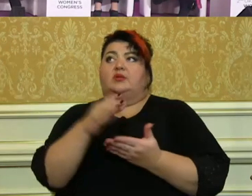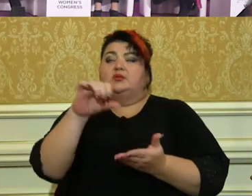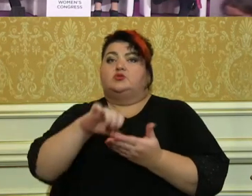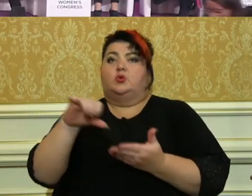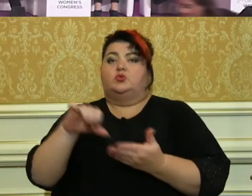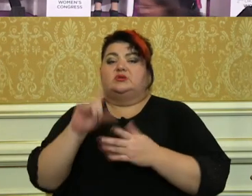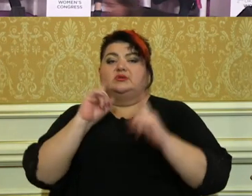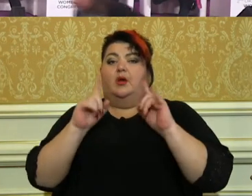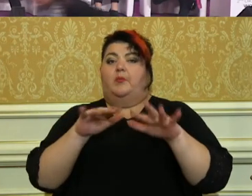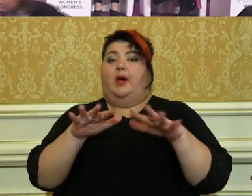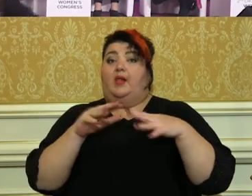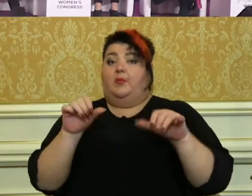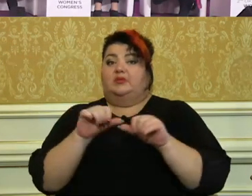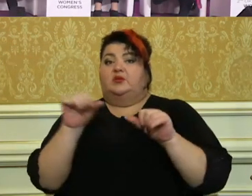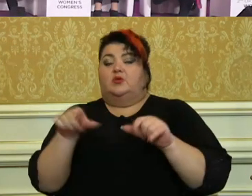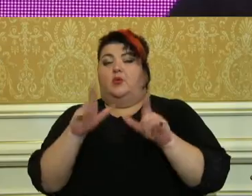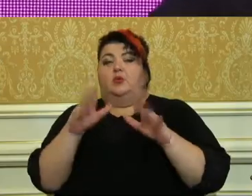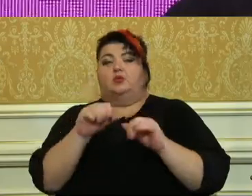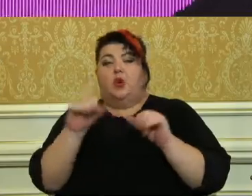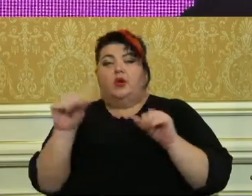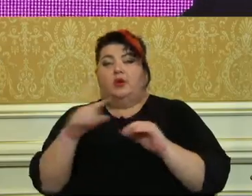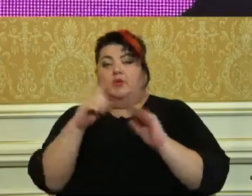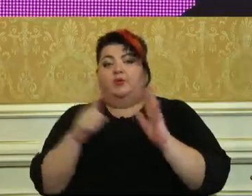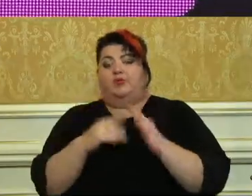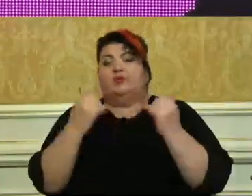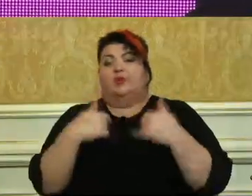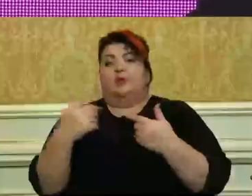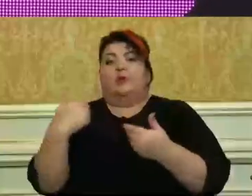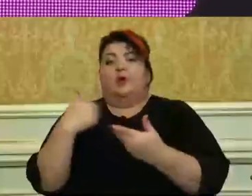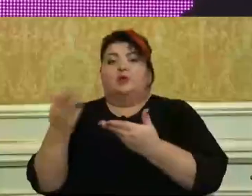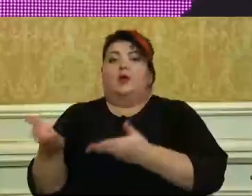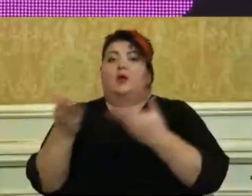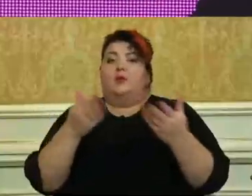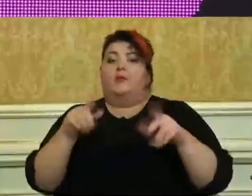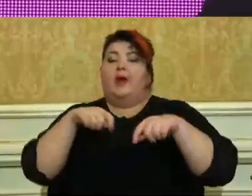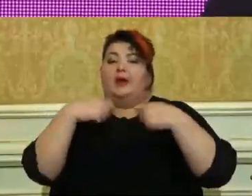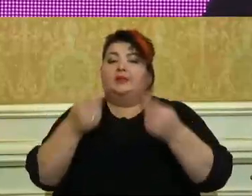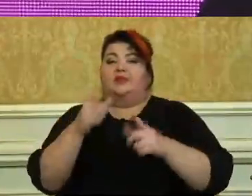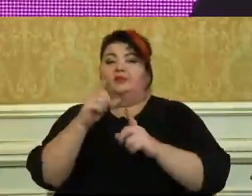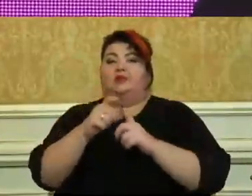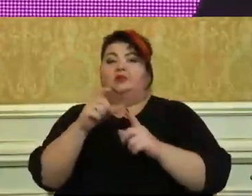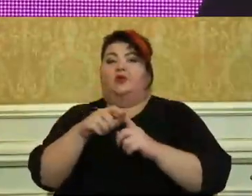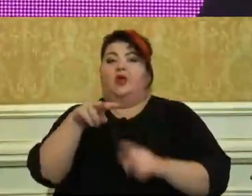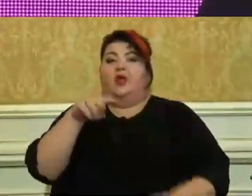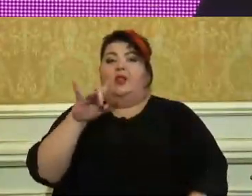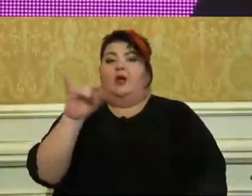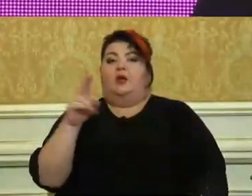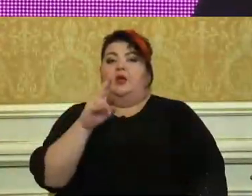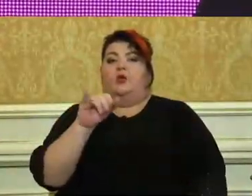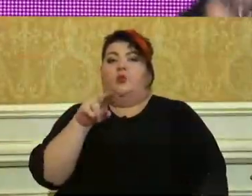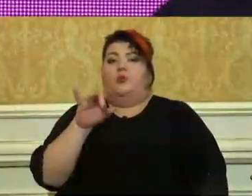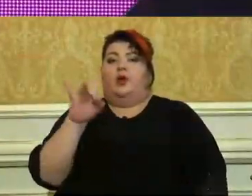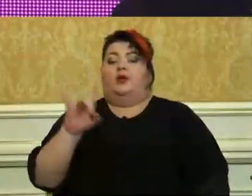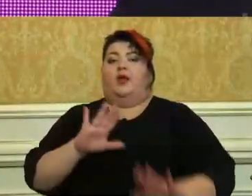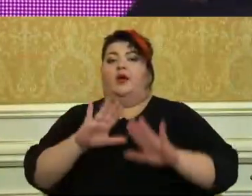political involvement a little bit later. There are separate issues. And now I would like to give the word to Ms. Laura Cooper,